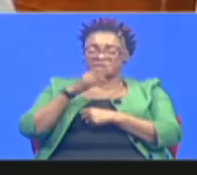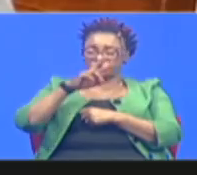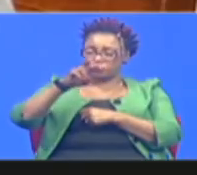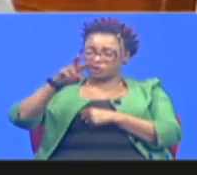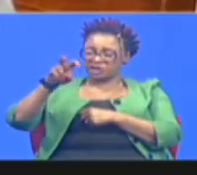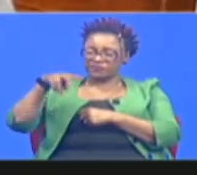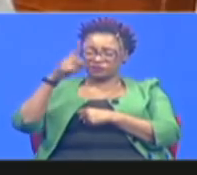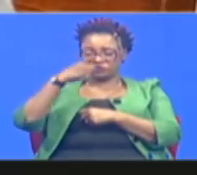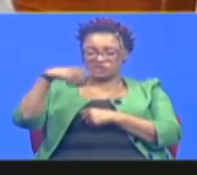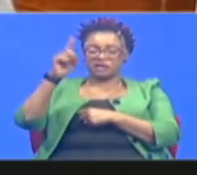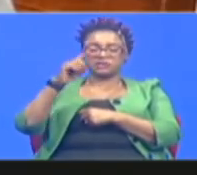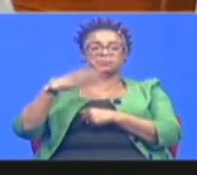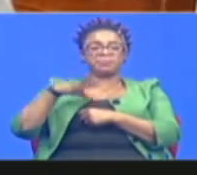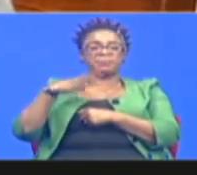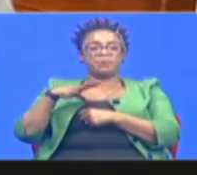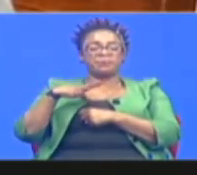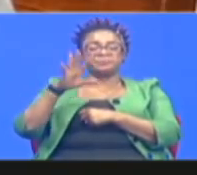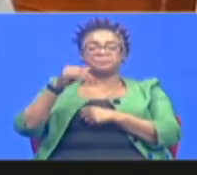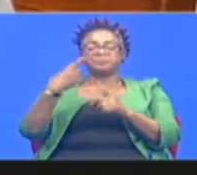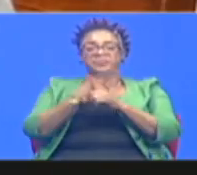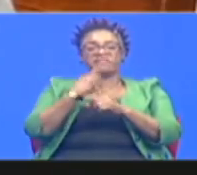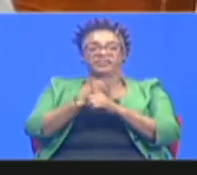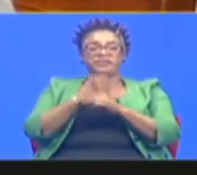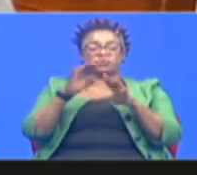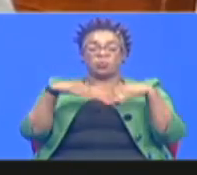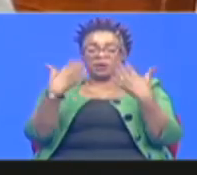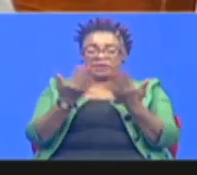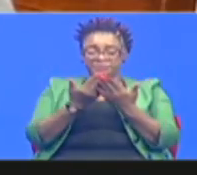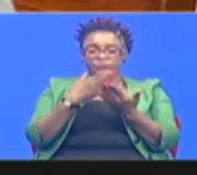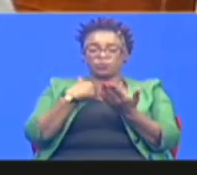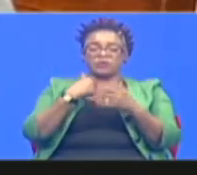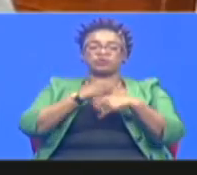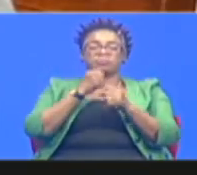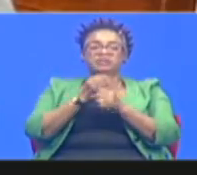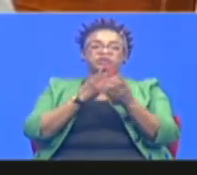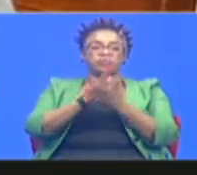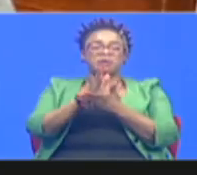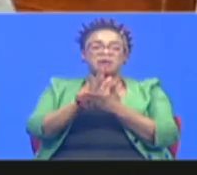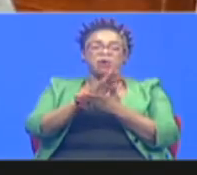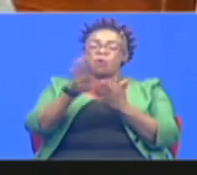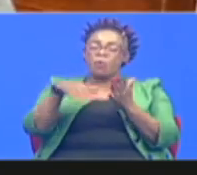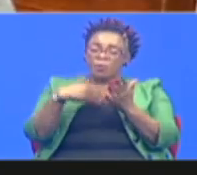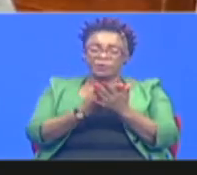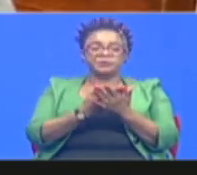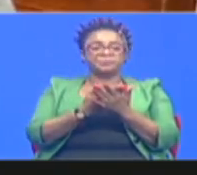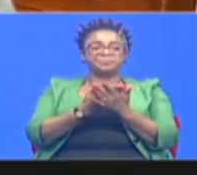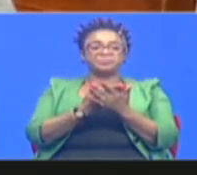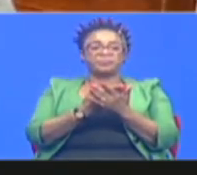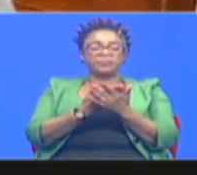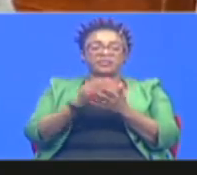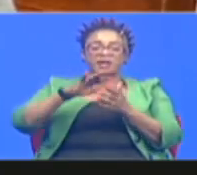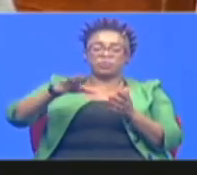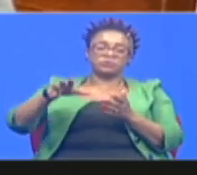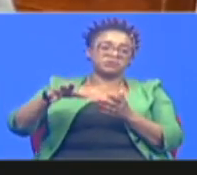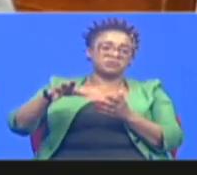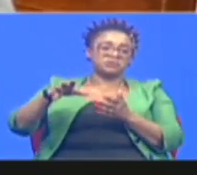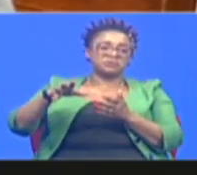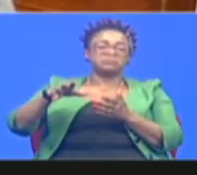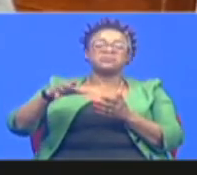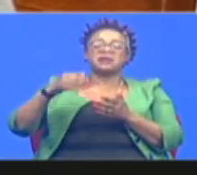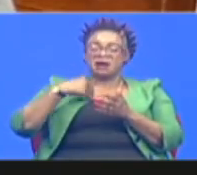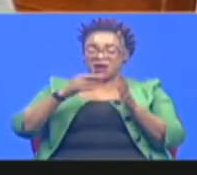from the different wards. Of course, we want to ensure that all the wards in the county are represented. Right